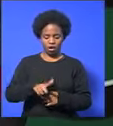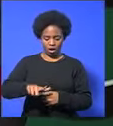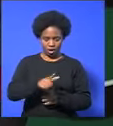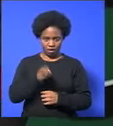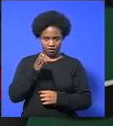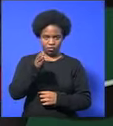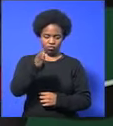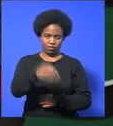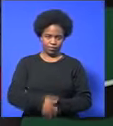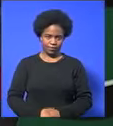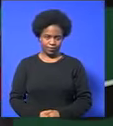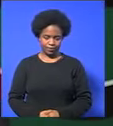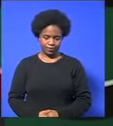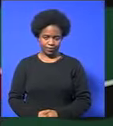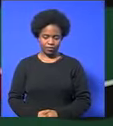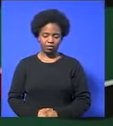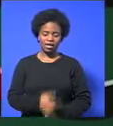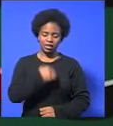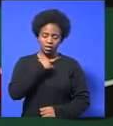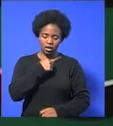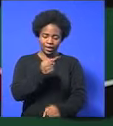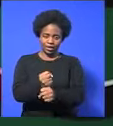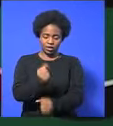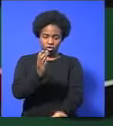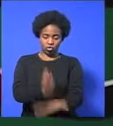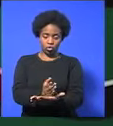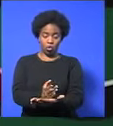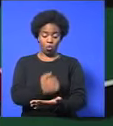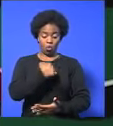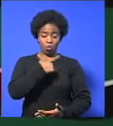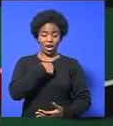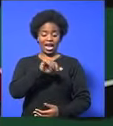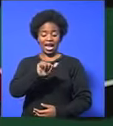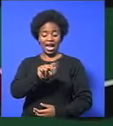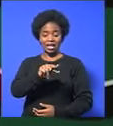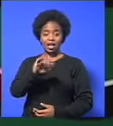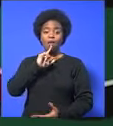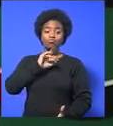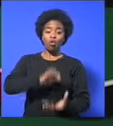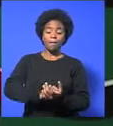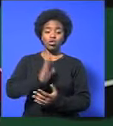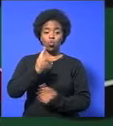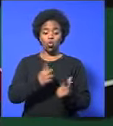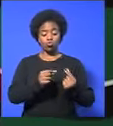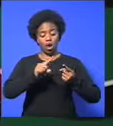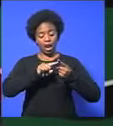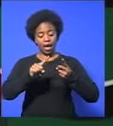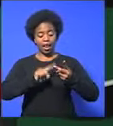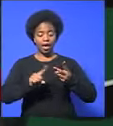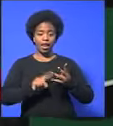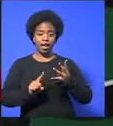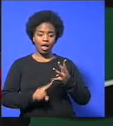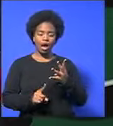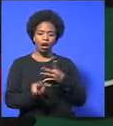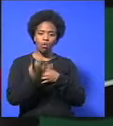future. We must ensure that our manifesto process is as inclusive as